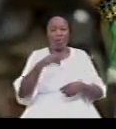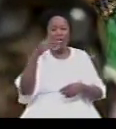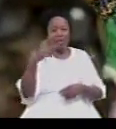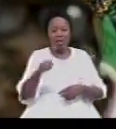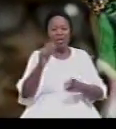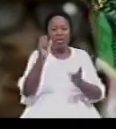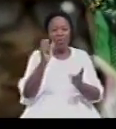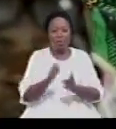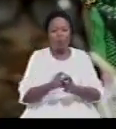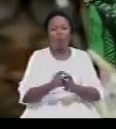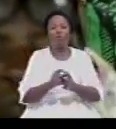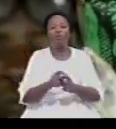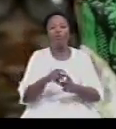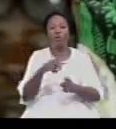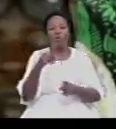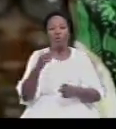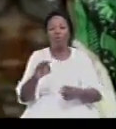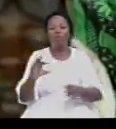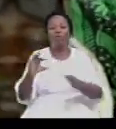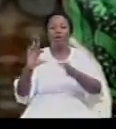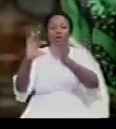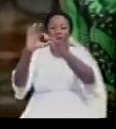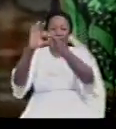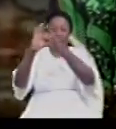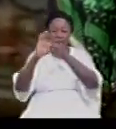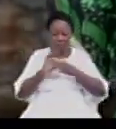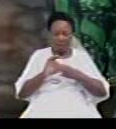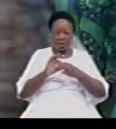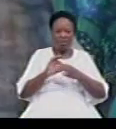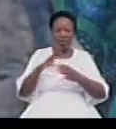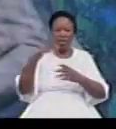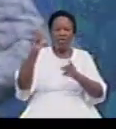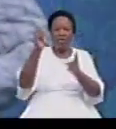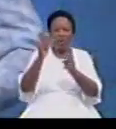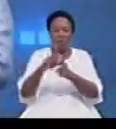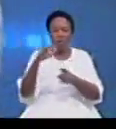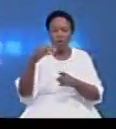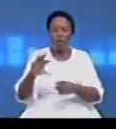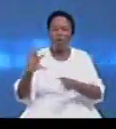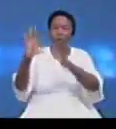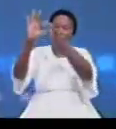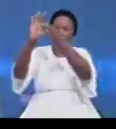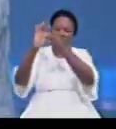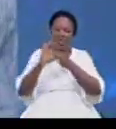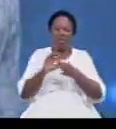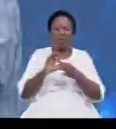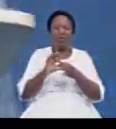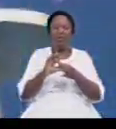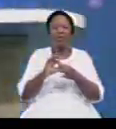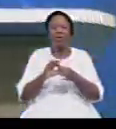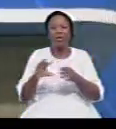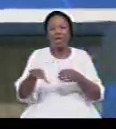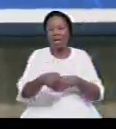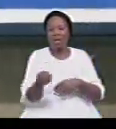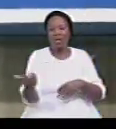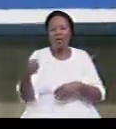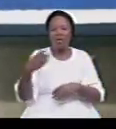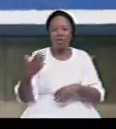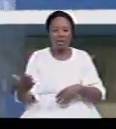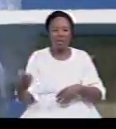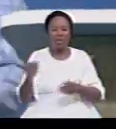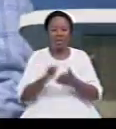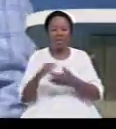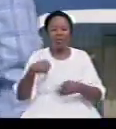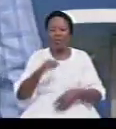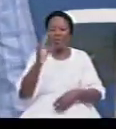of reconciliation. The word of reconciliation. Any other thing we're preaching